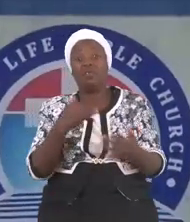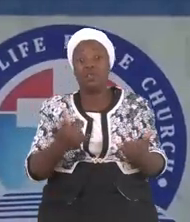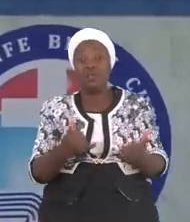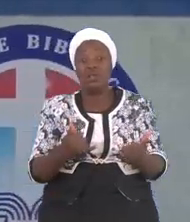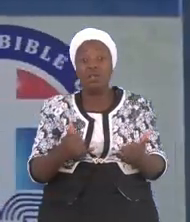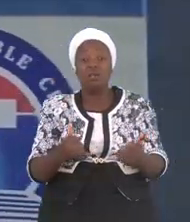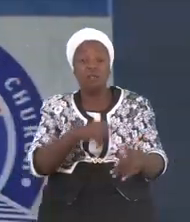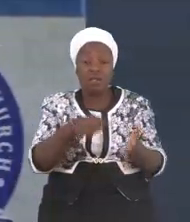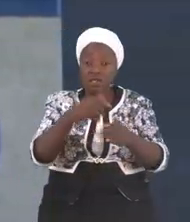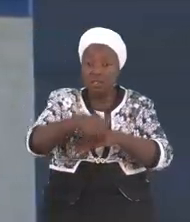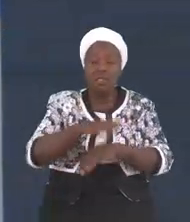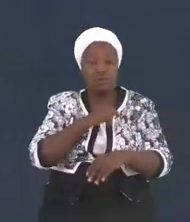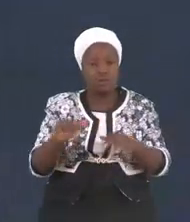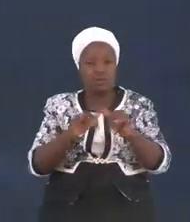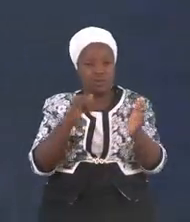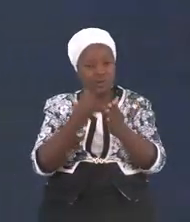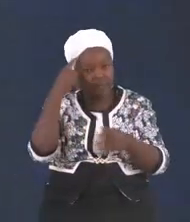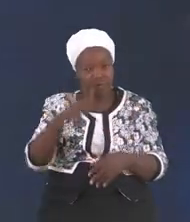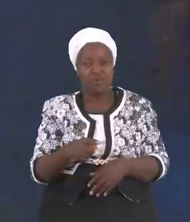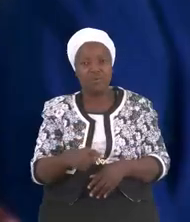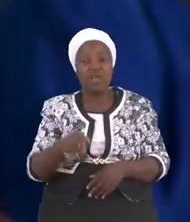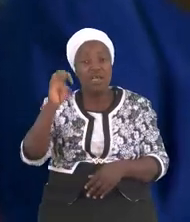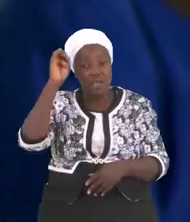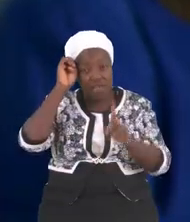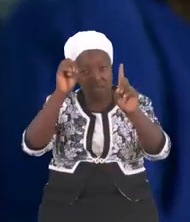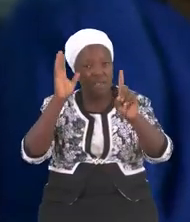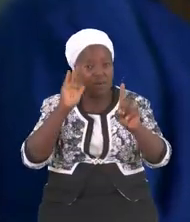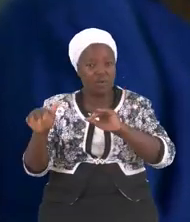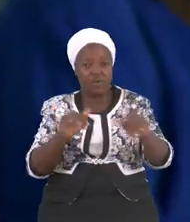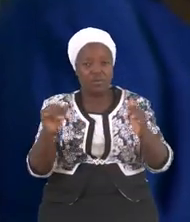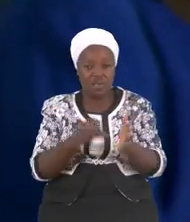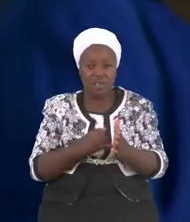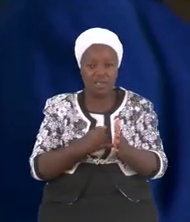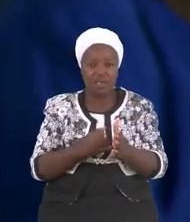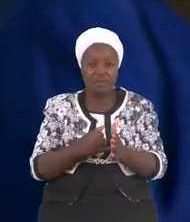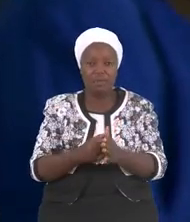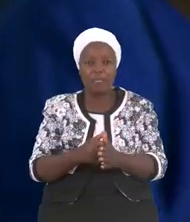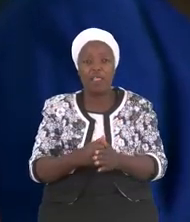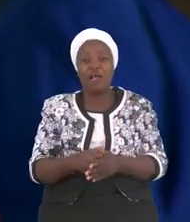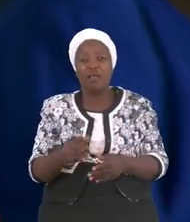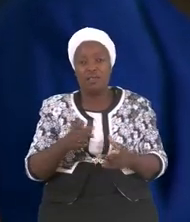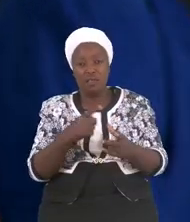do it. He will do it. Then he said that I should